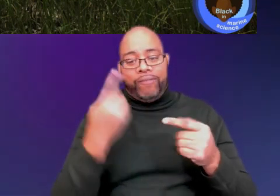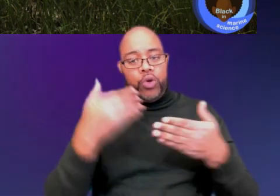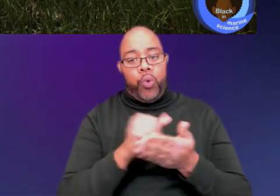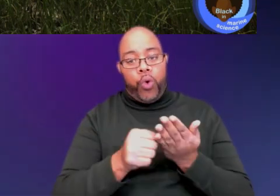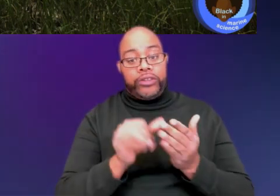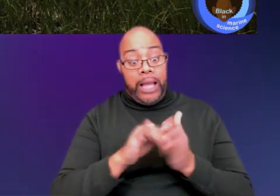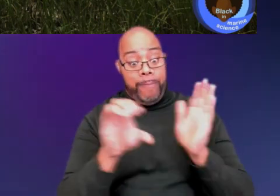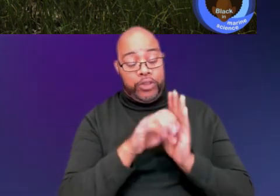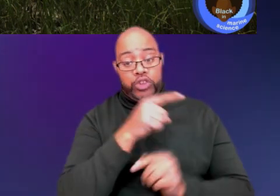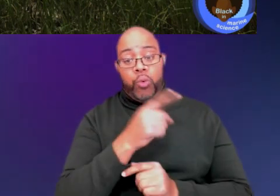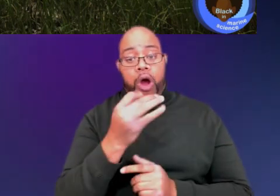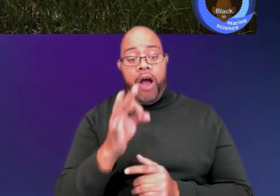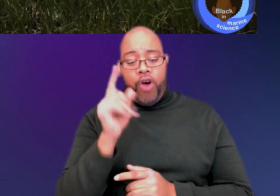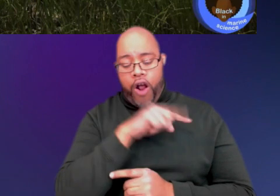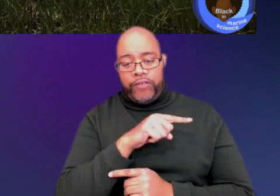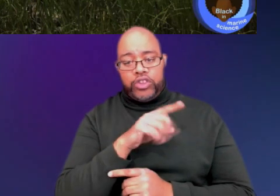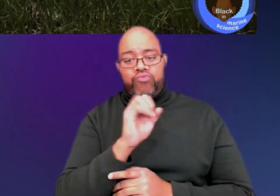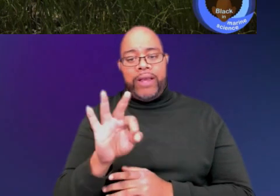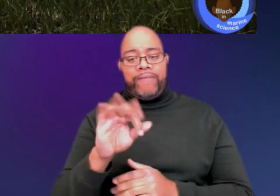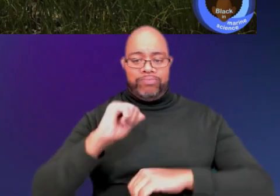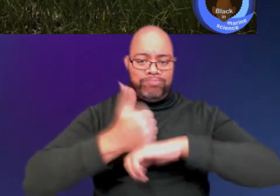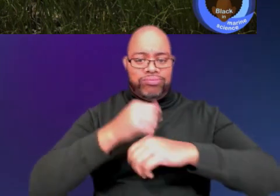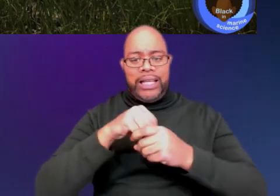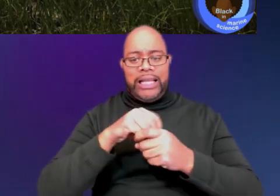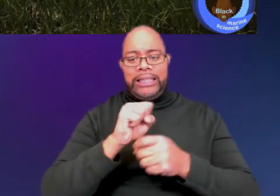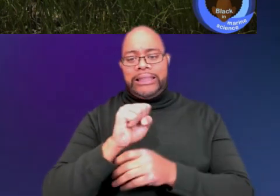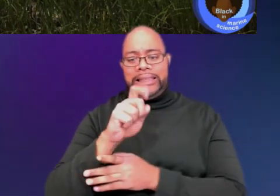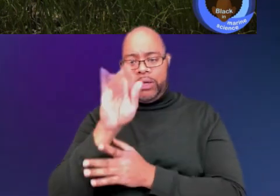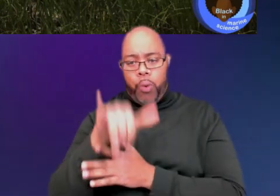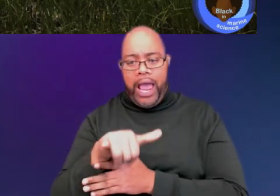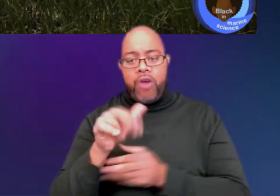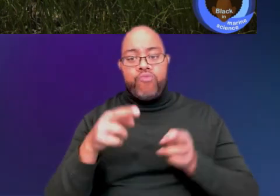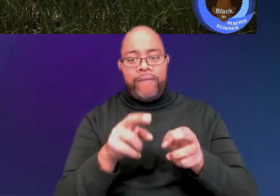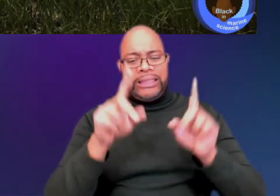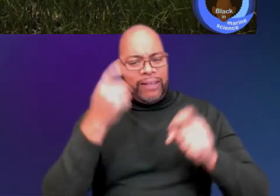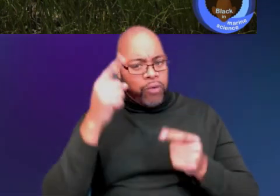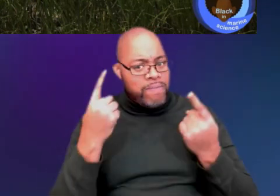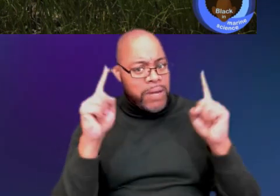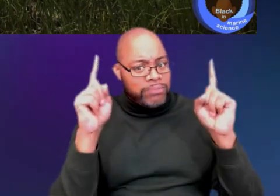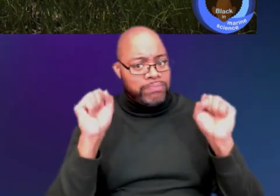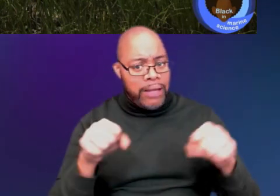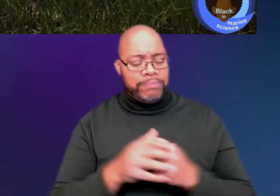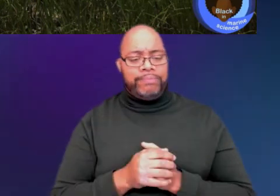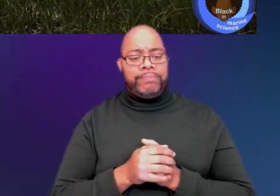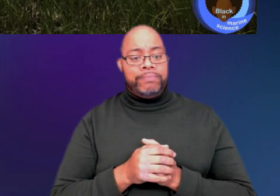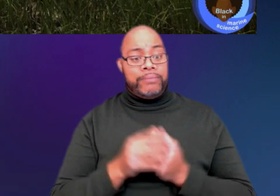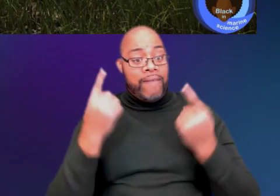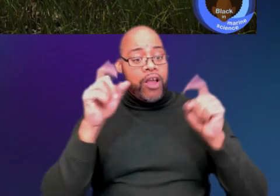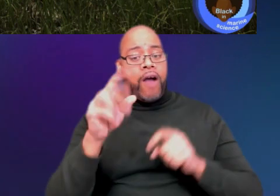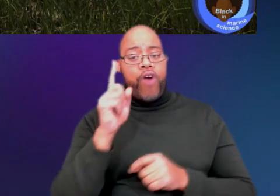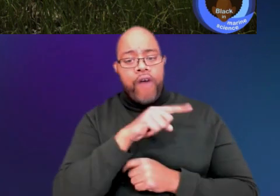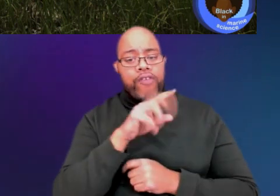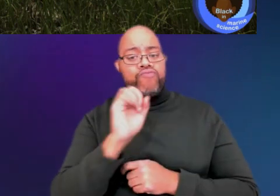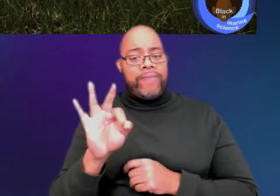This picture is of one artificial reef that was placed in the Skidaway River to test for effectiveness. The effectiveness of